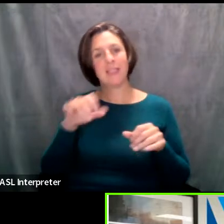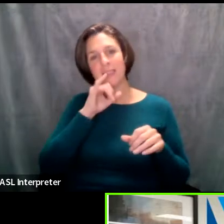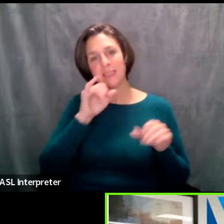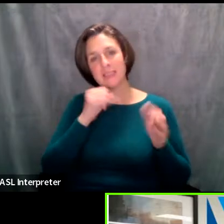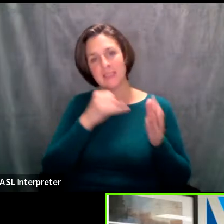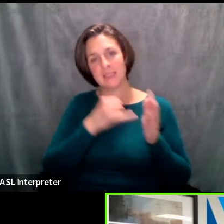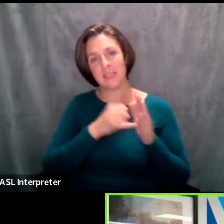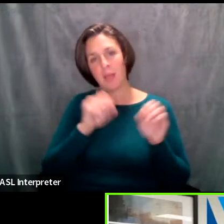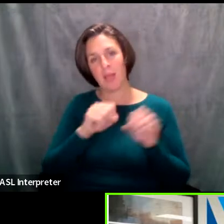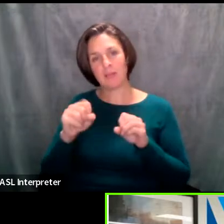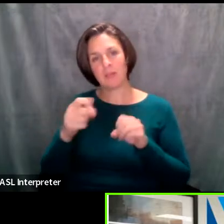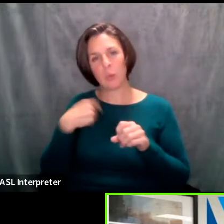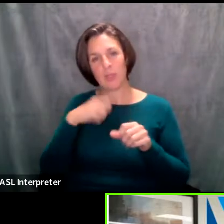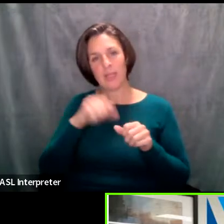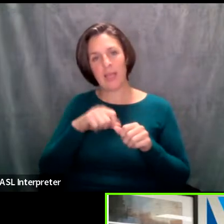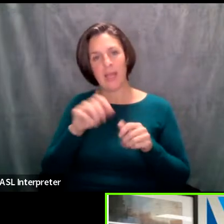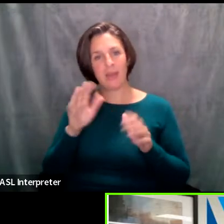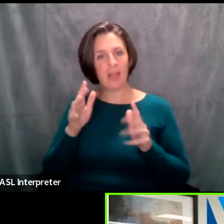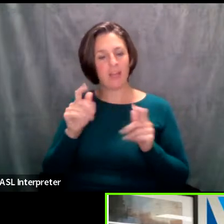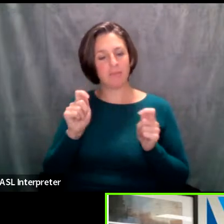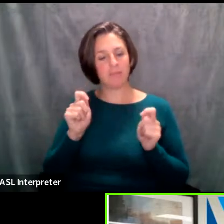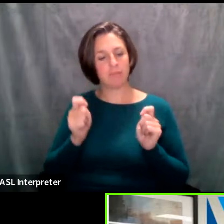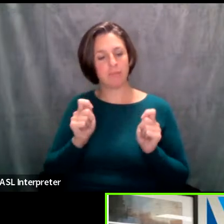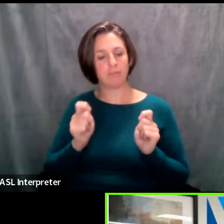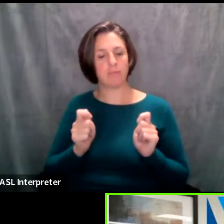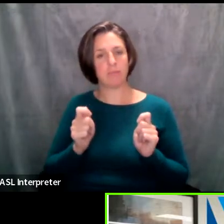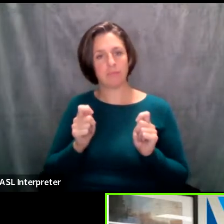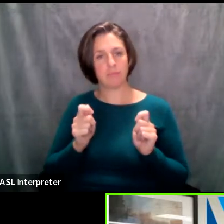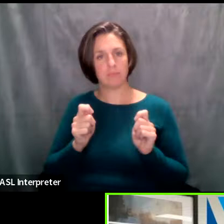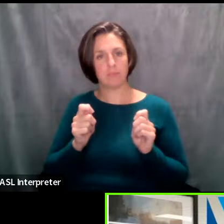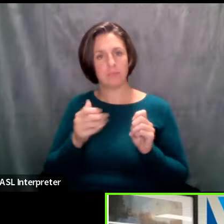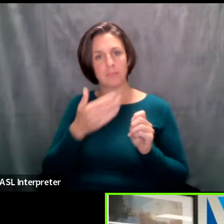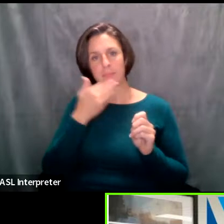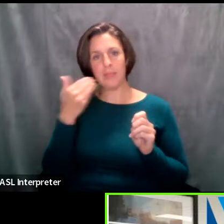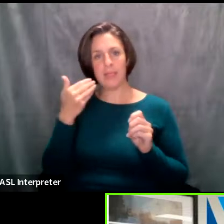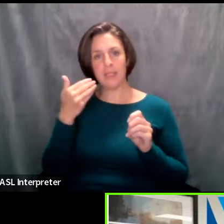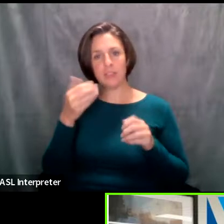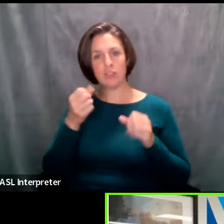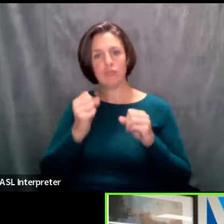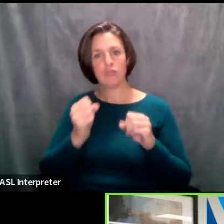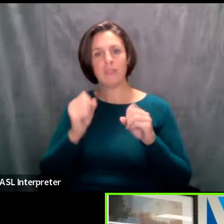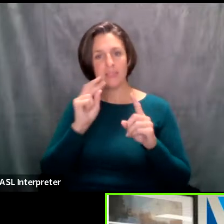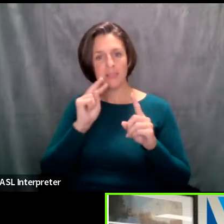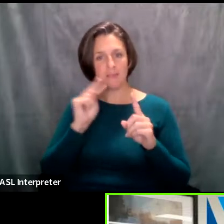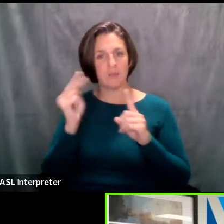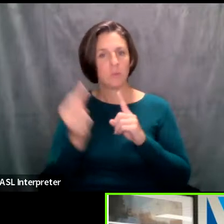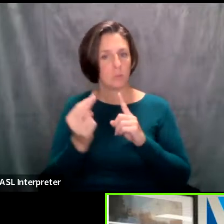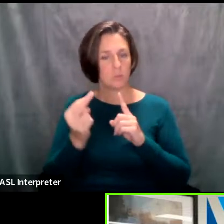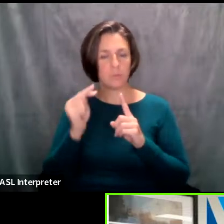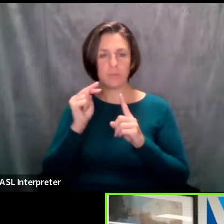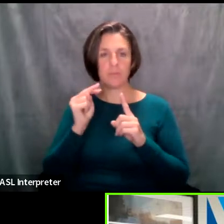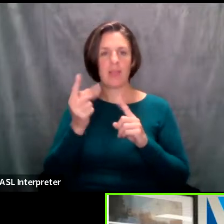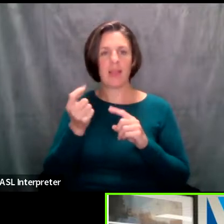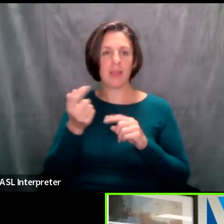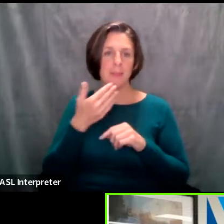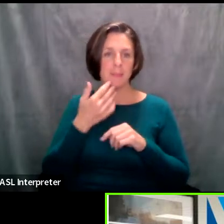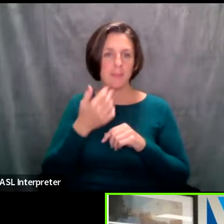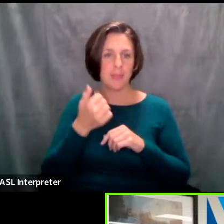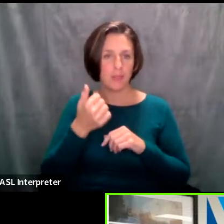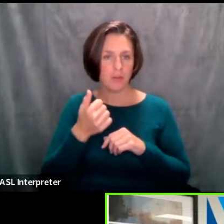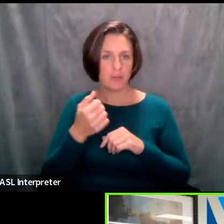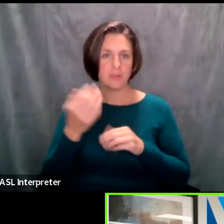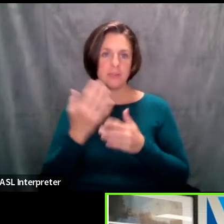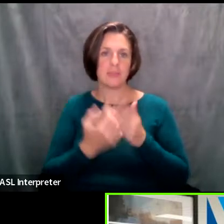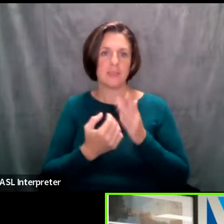could kind of refine street views and kind of give us a little better, if somebody's, you know, somebody there